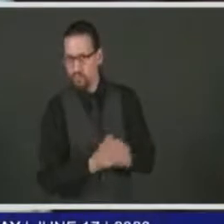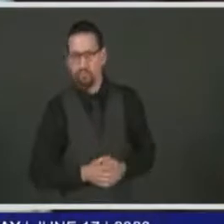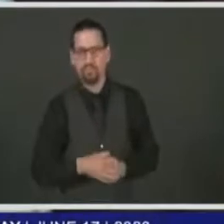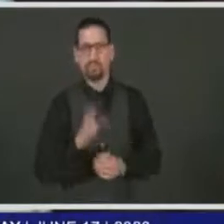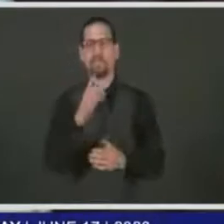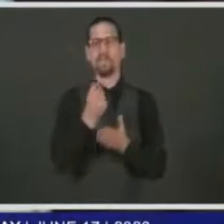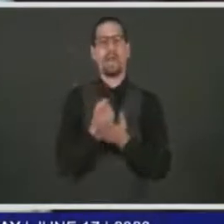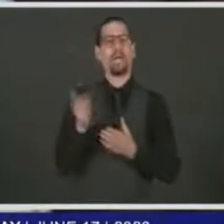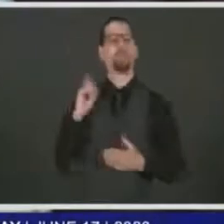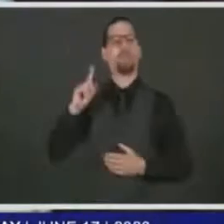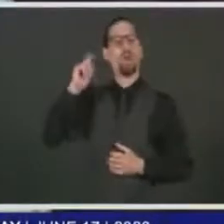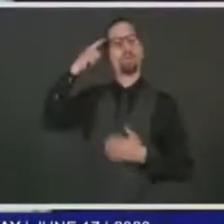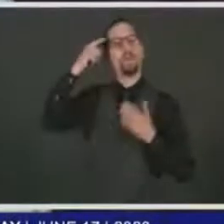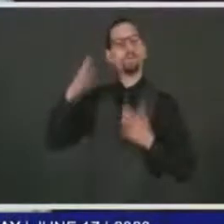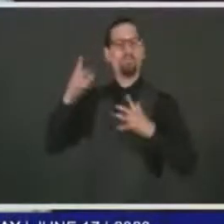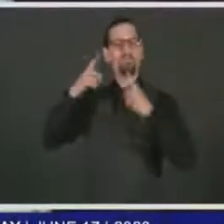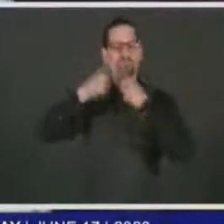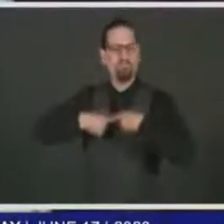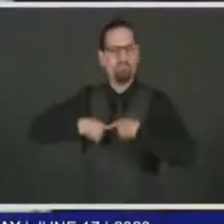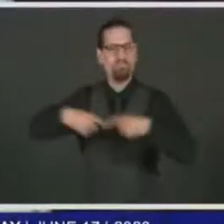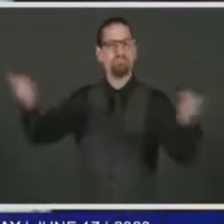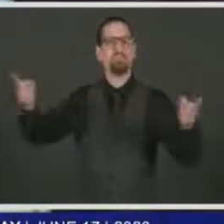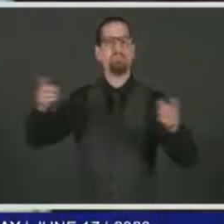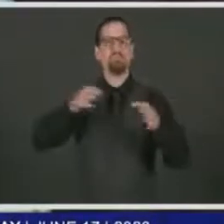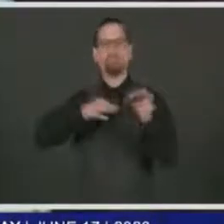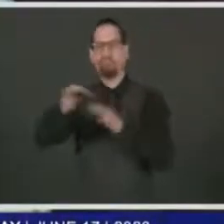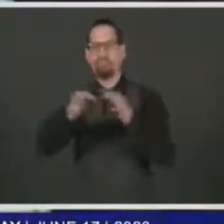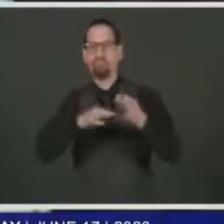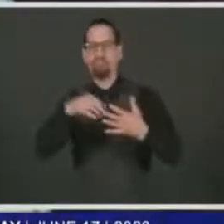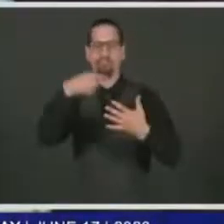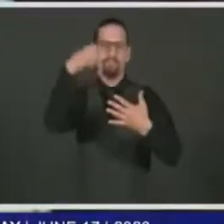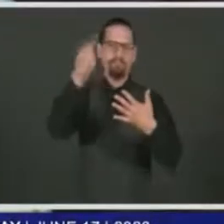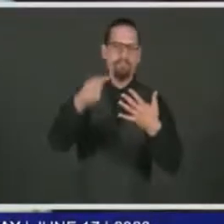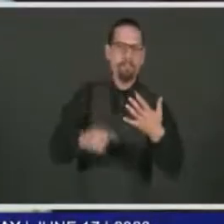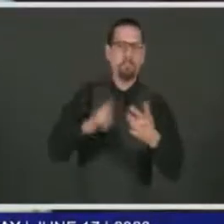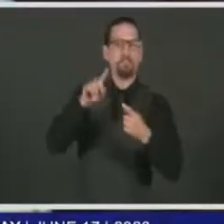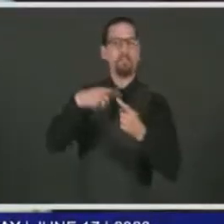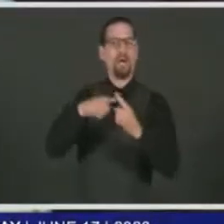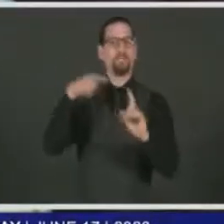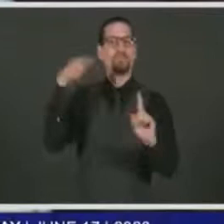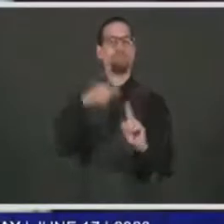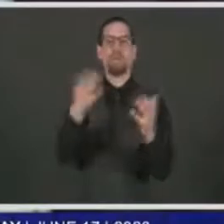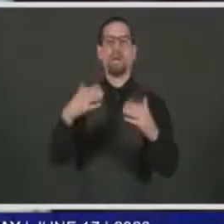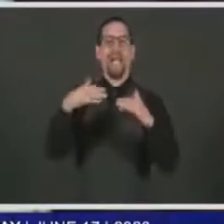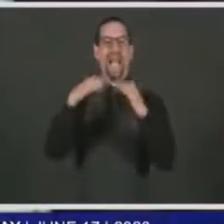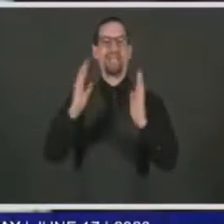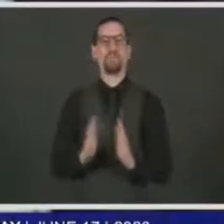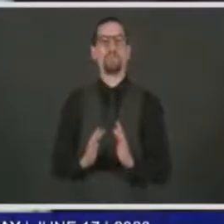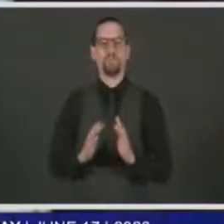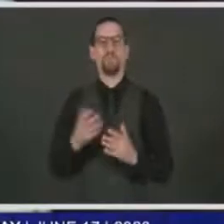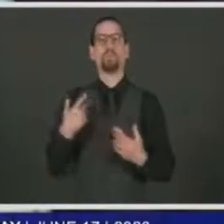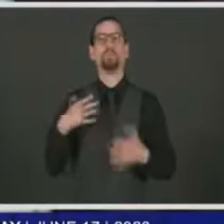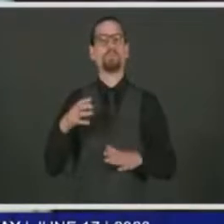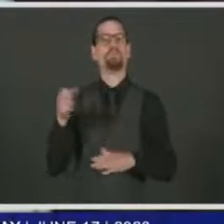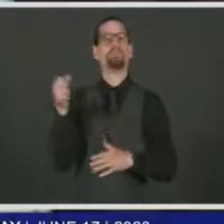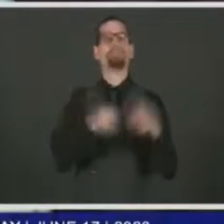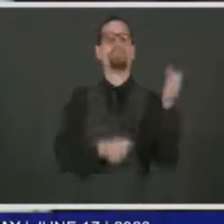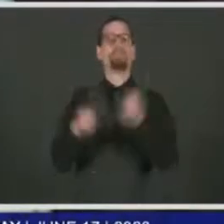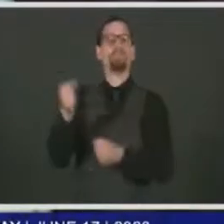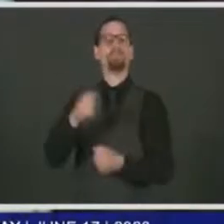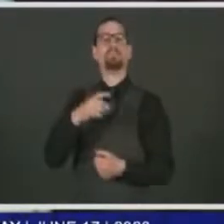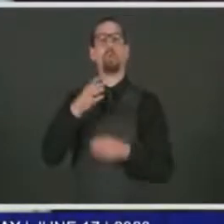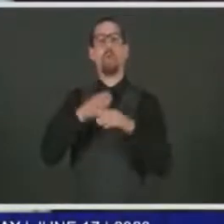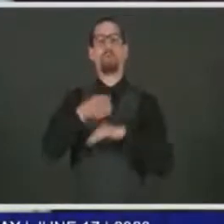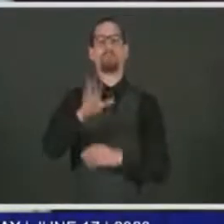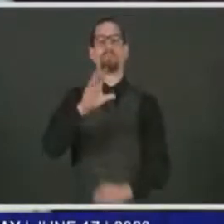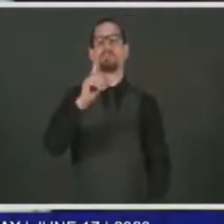who are experiencing homelessness into at least 100 rental units. As we continue to act